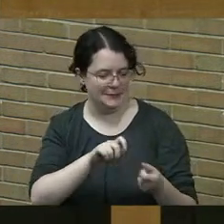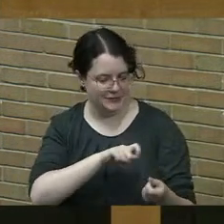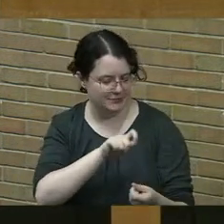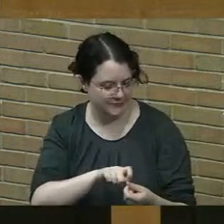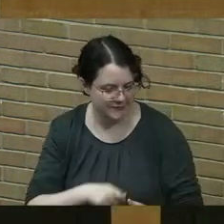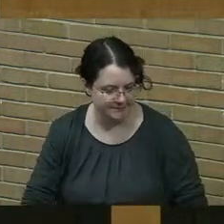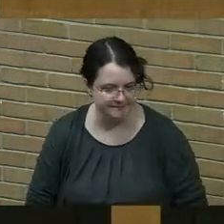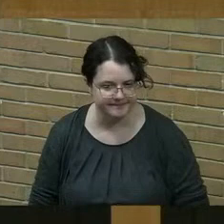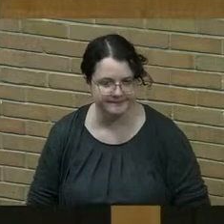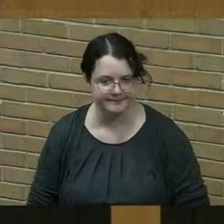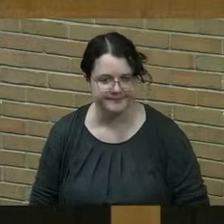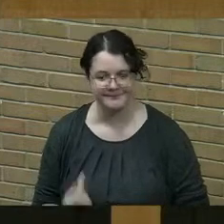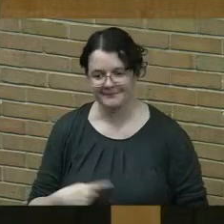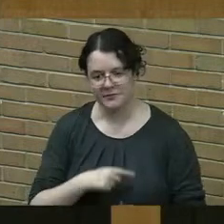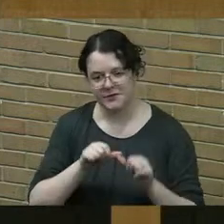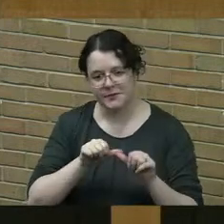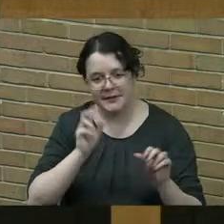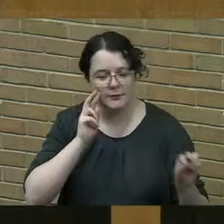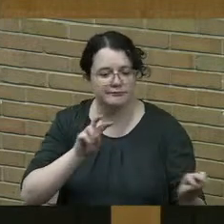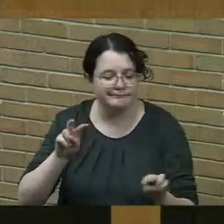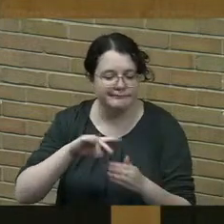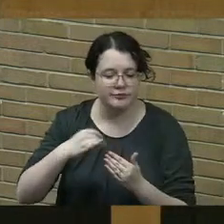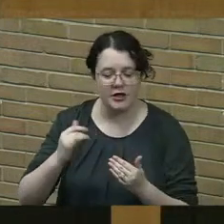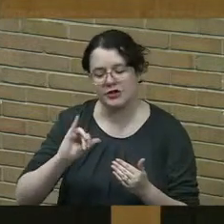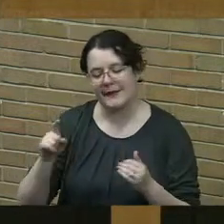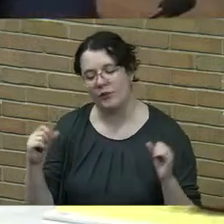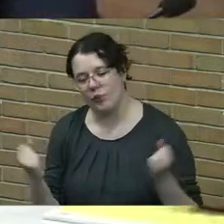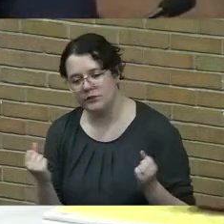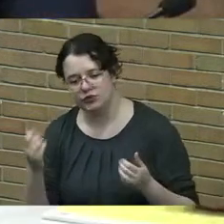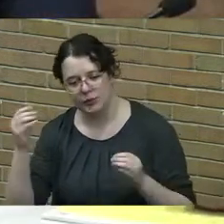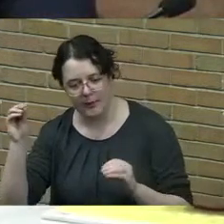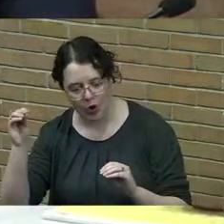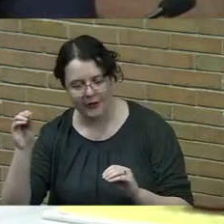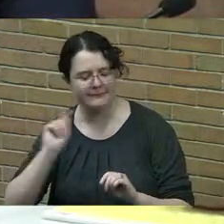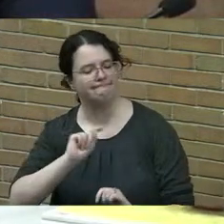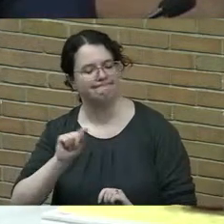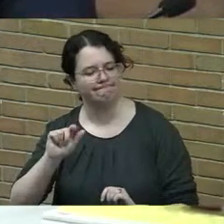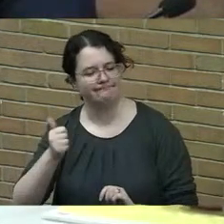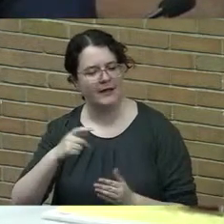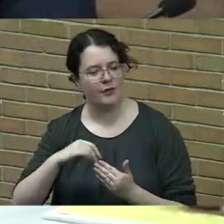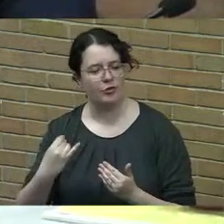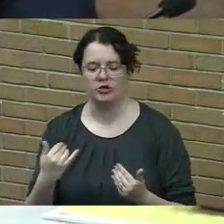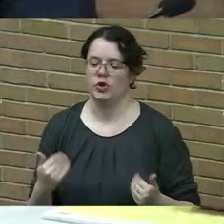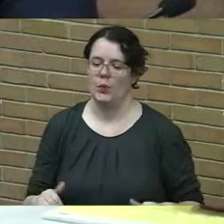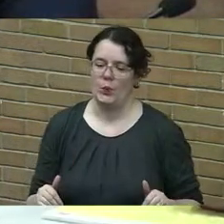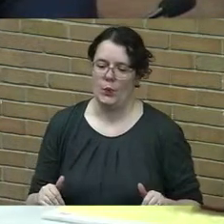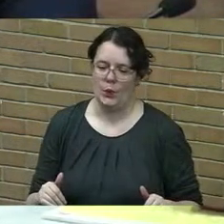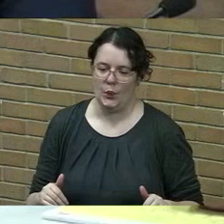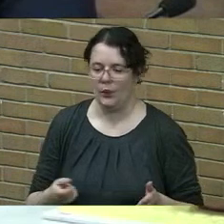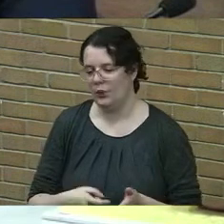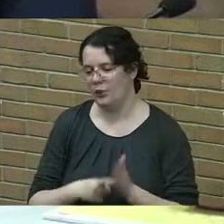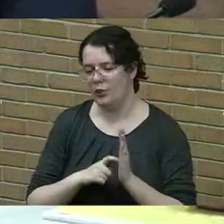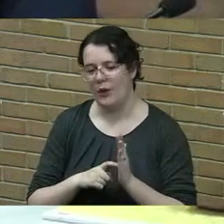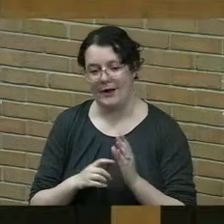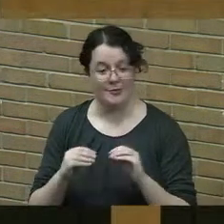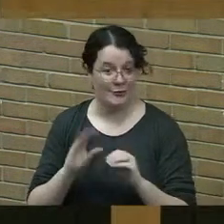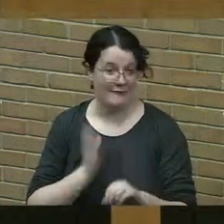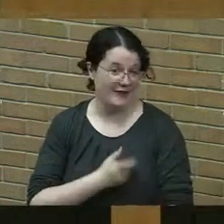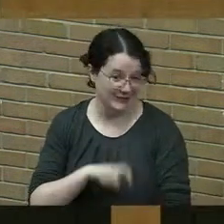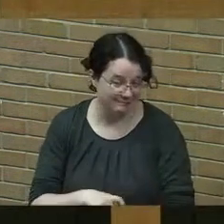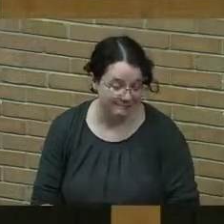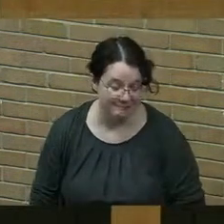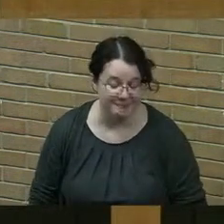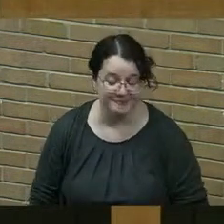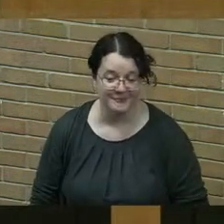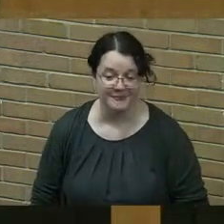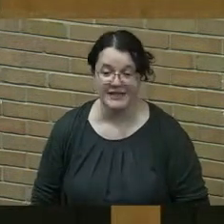to look at projects like the Winter Market and others taking up more and more of our time.